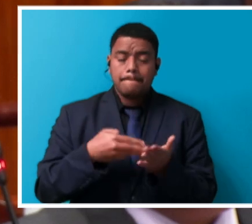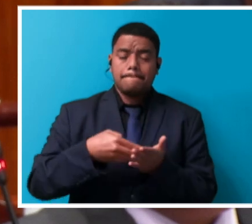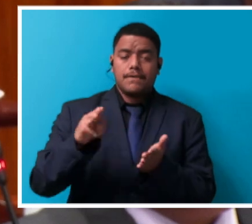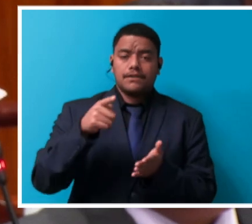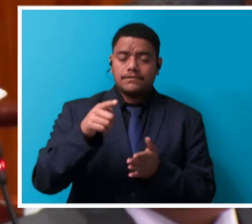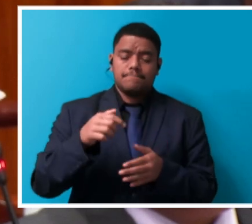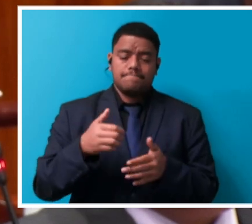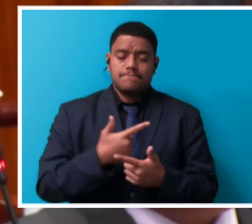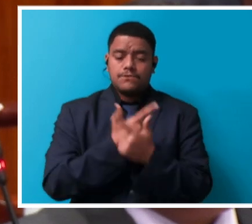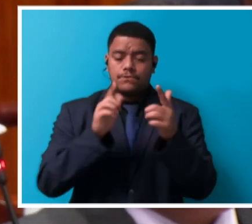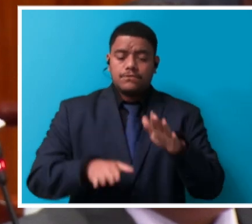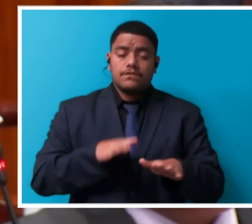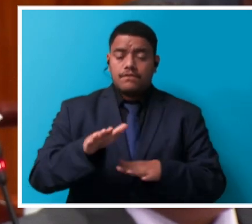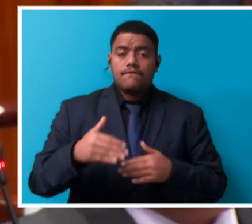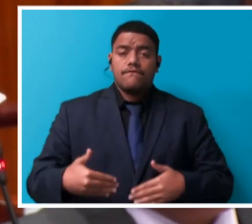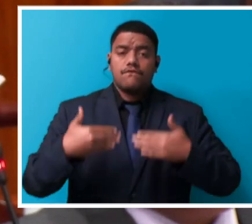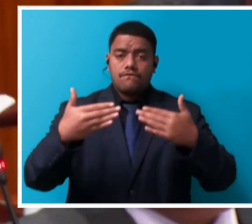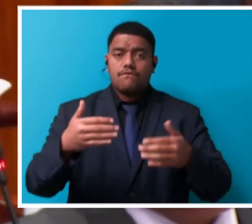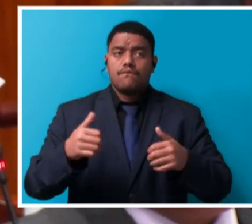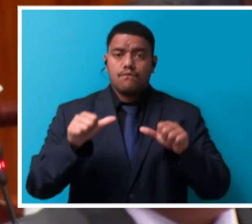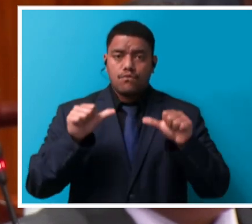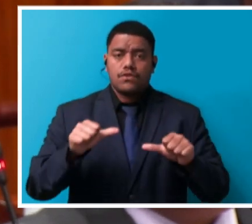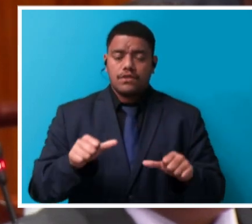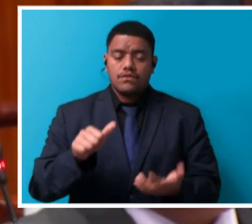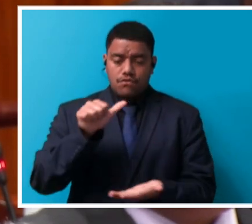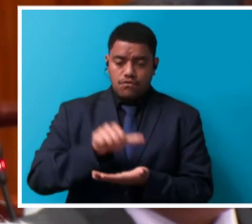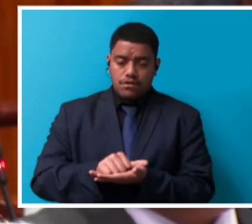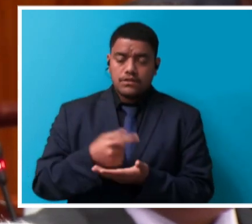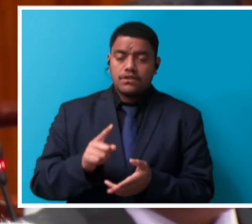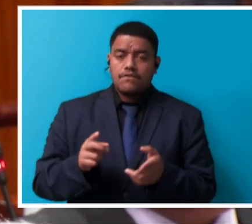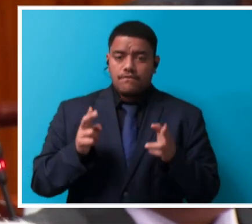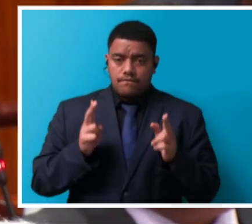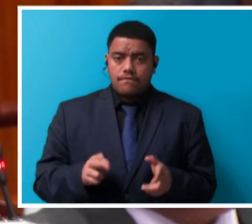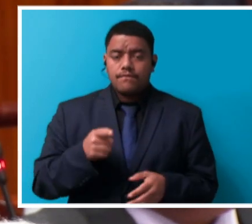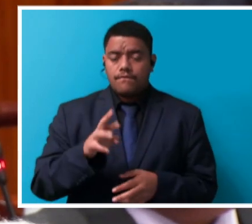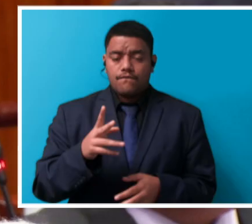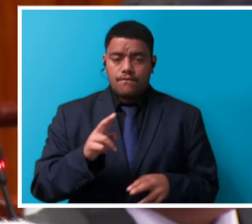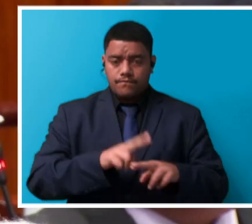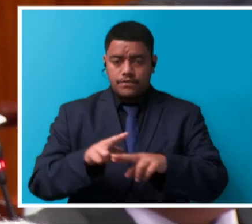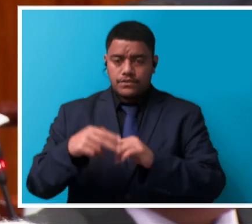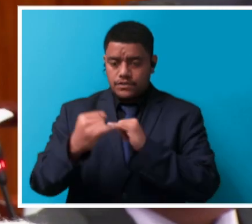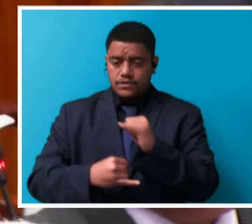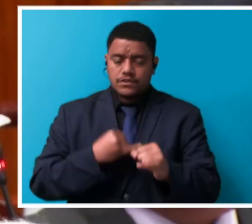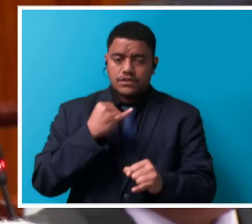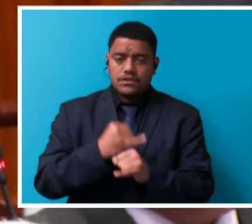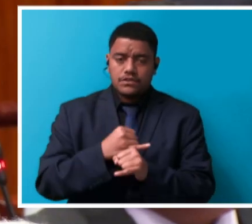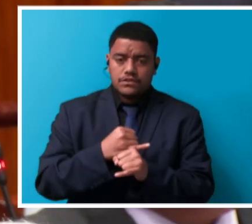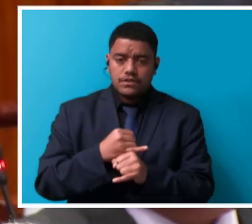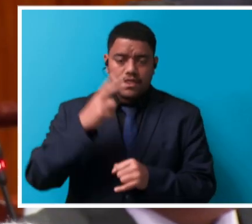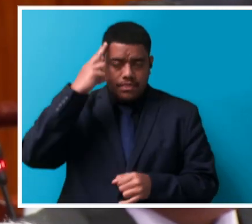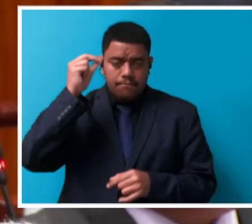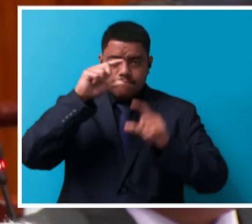step forward in protecting the rights and welfare of our workers, enhancing Fiji's international reputation, and